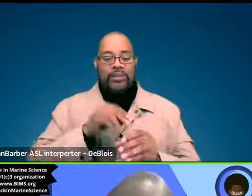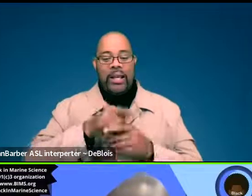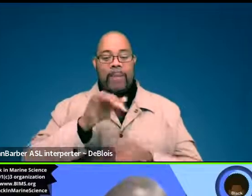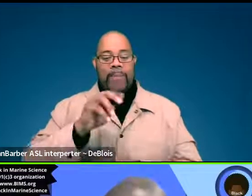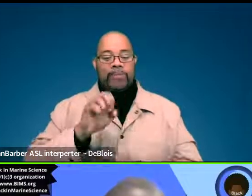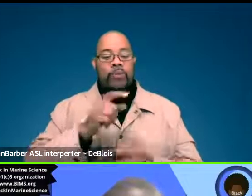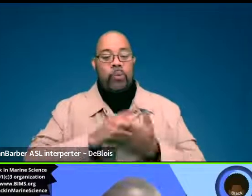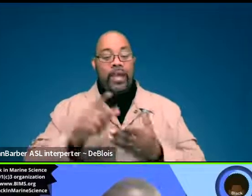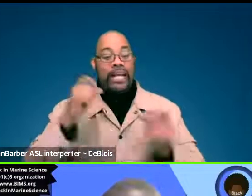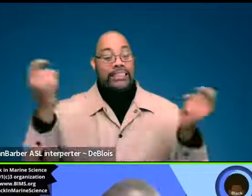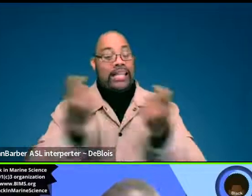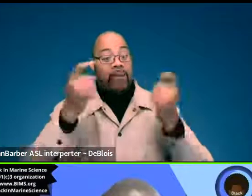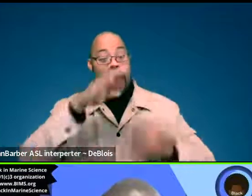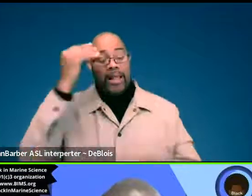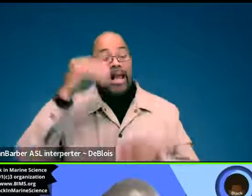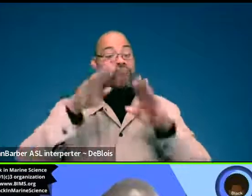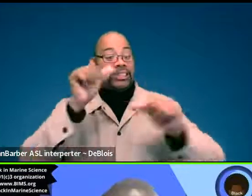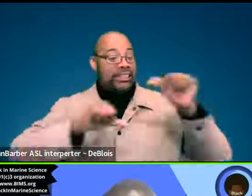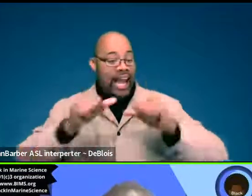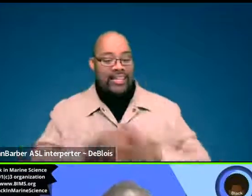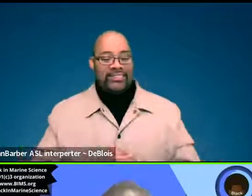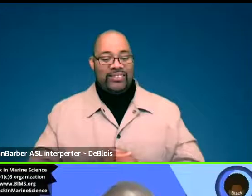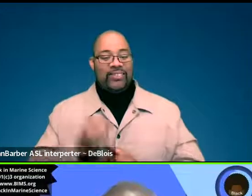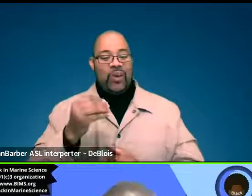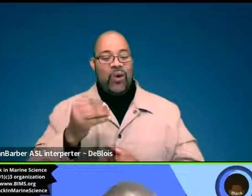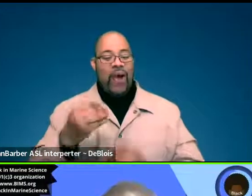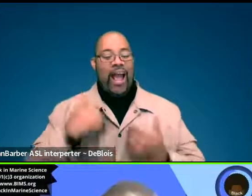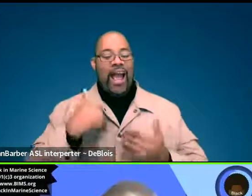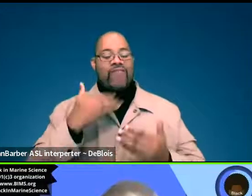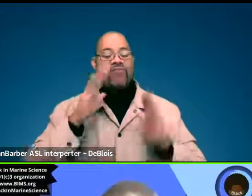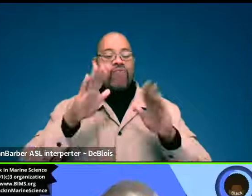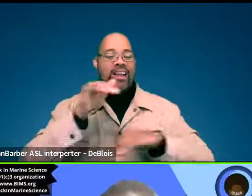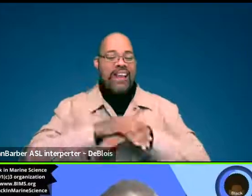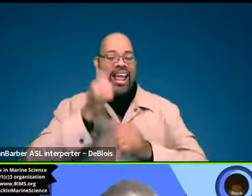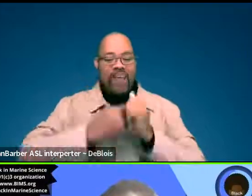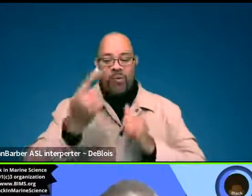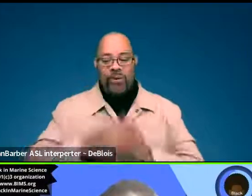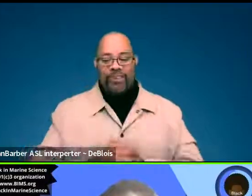Week and celebrating Black Marine Science. So have a great night, everybody.